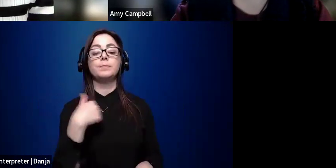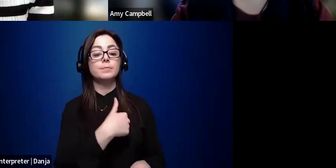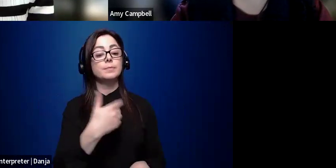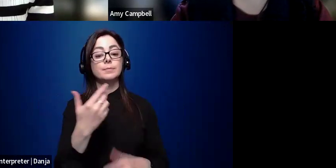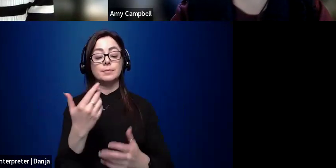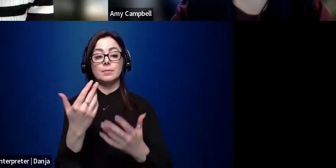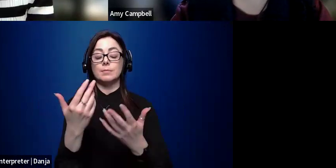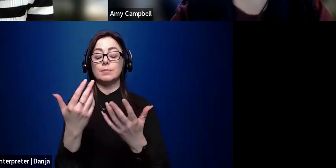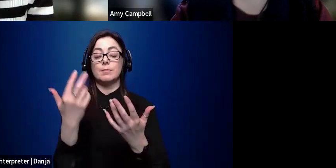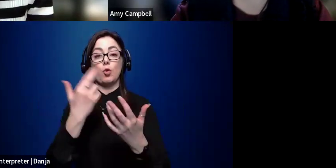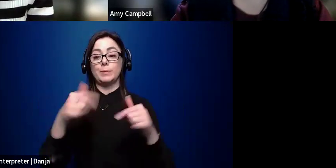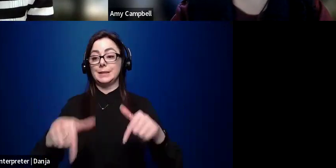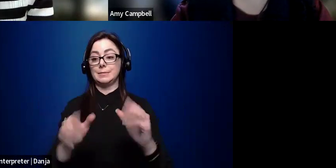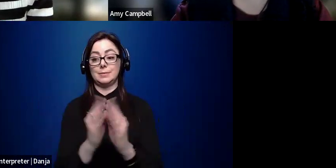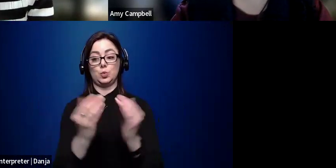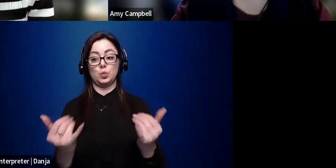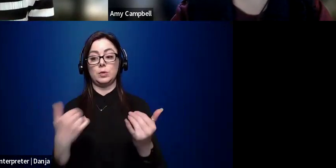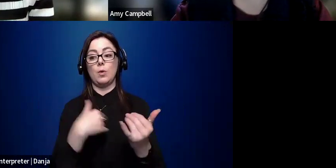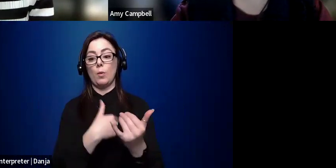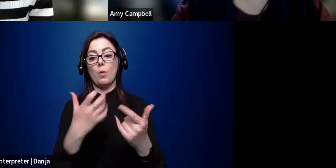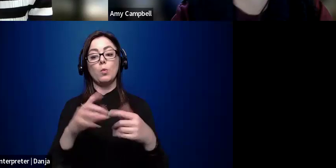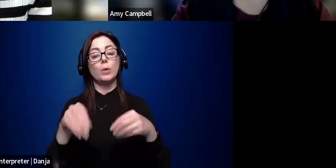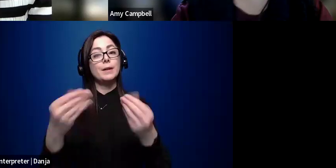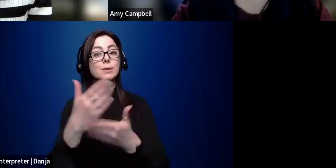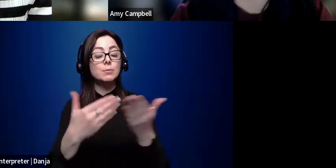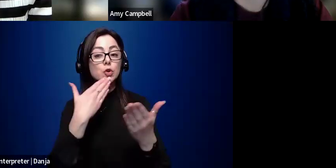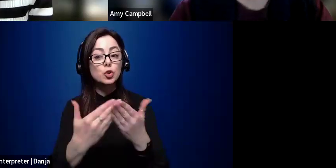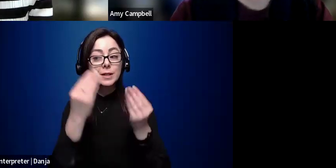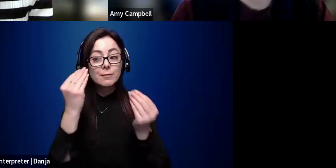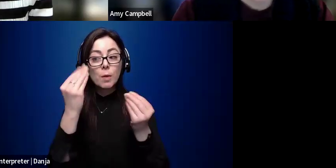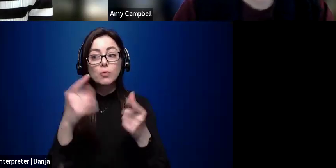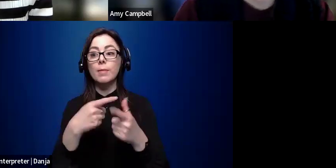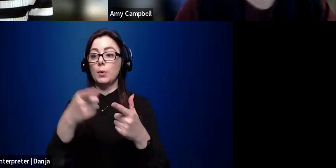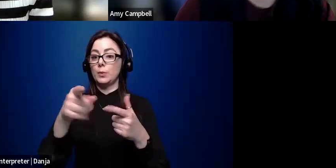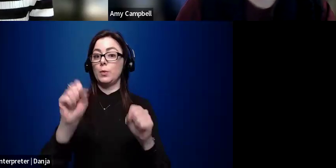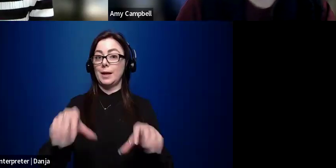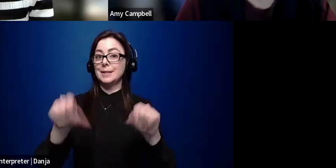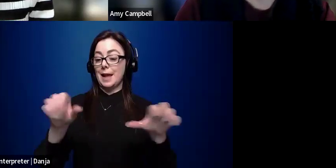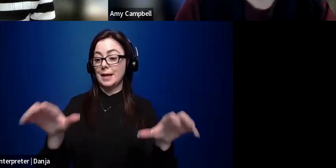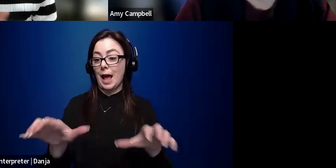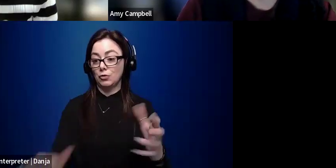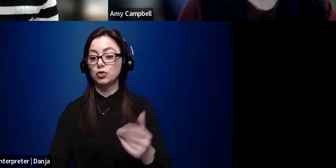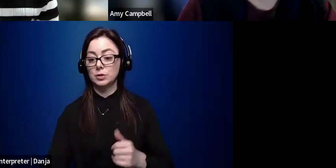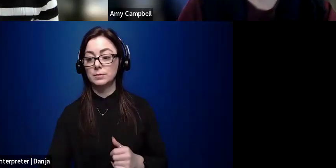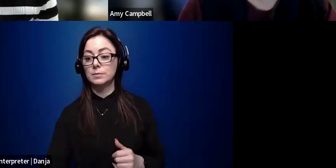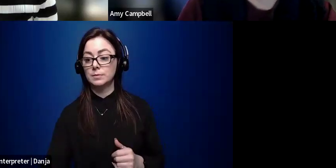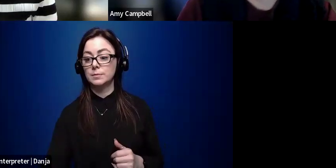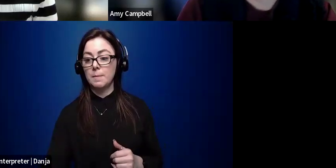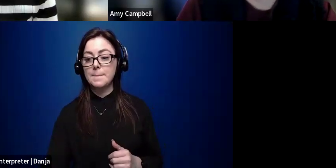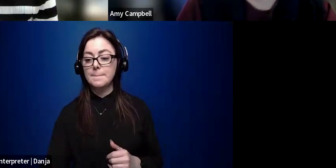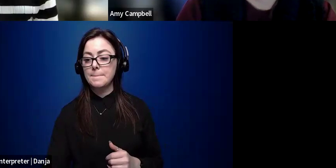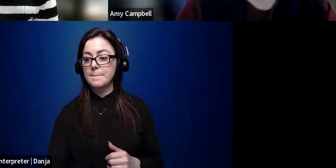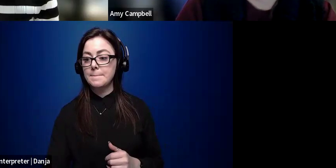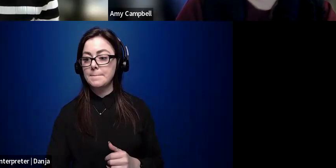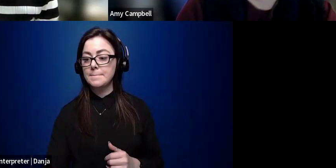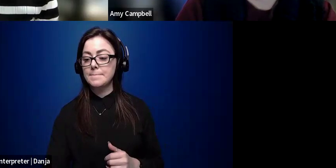help you take action as you would like to take action. So if you take action in any way, shape, or form, then we